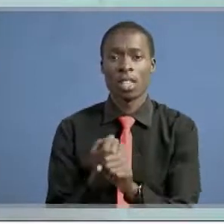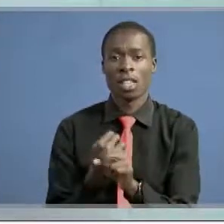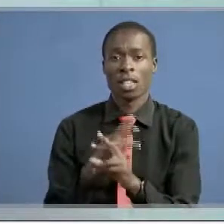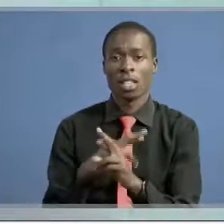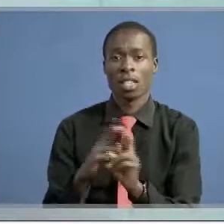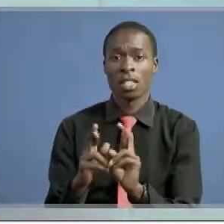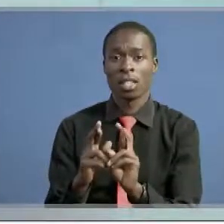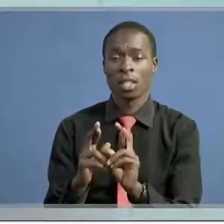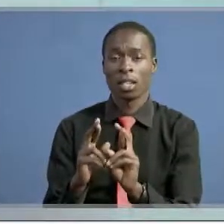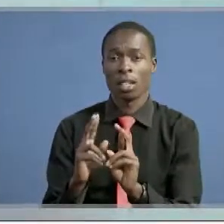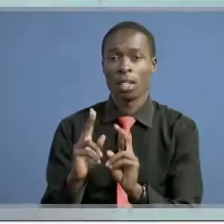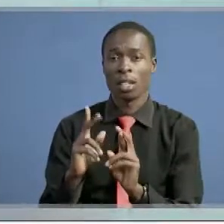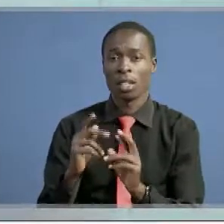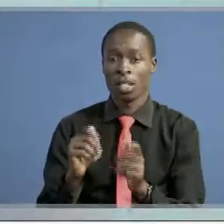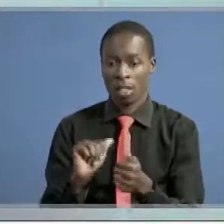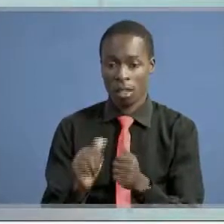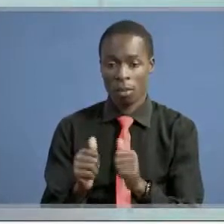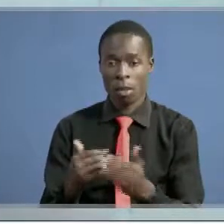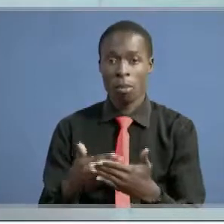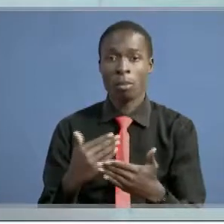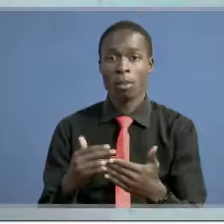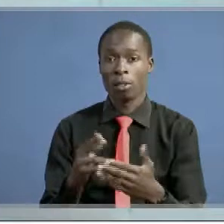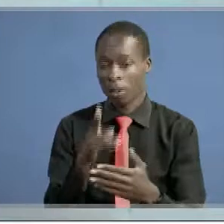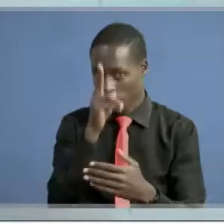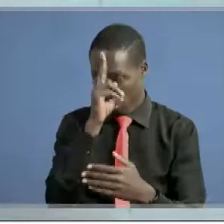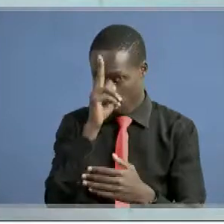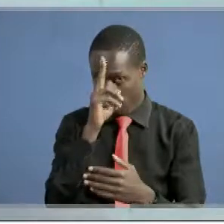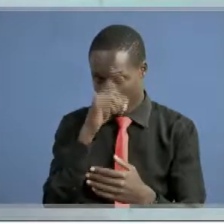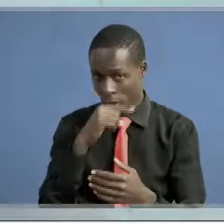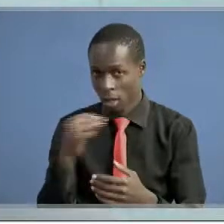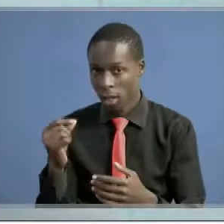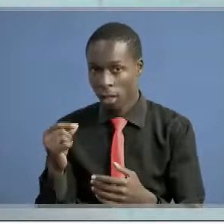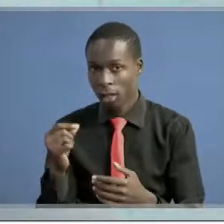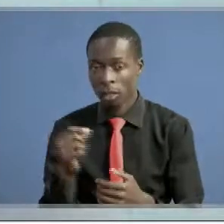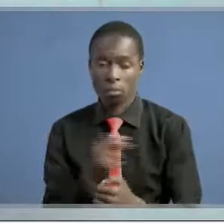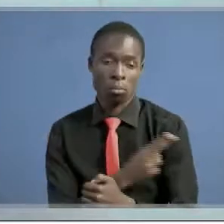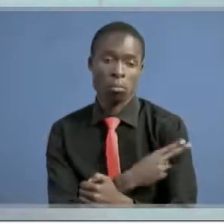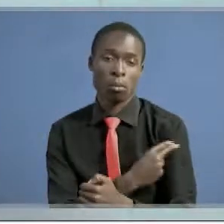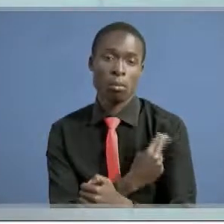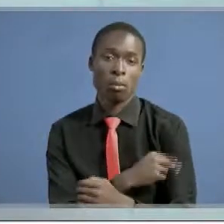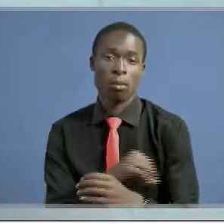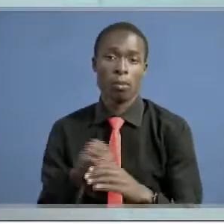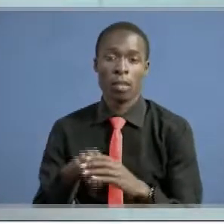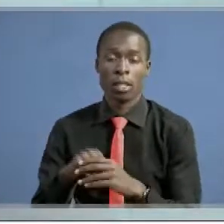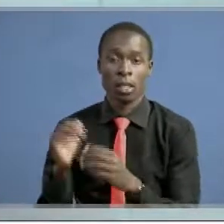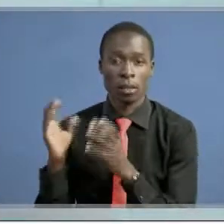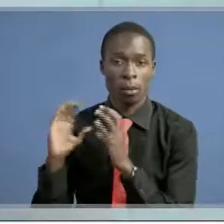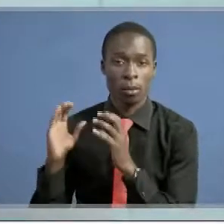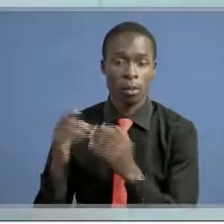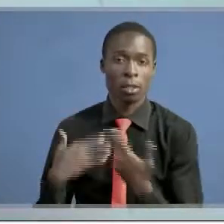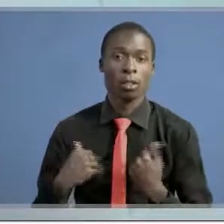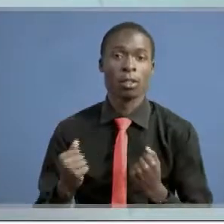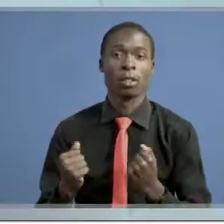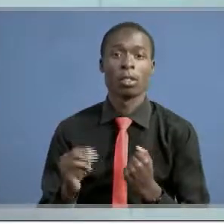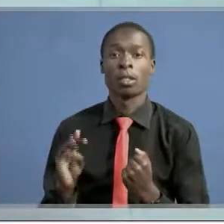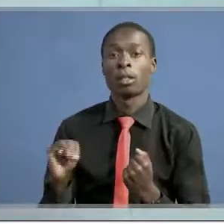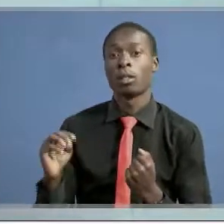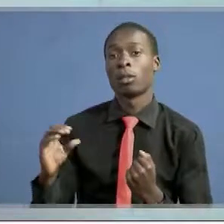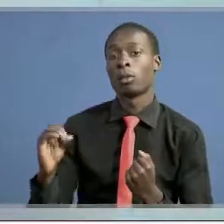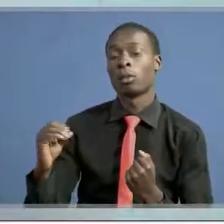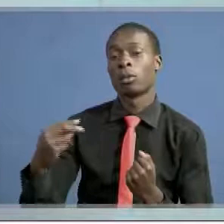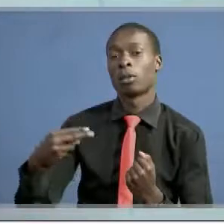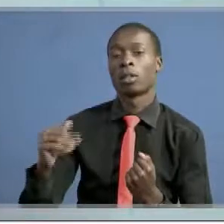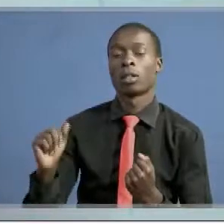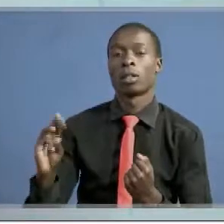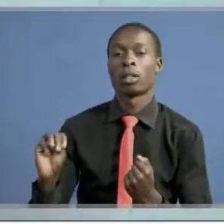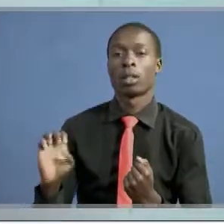pilot trainee, before the police and rushed him to Tafik Hospital in Malindi for treatment. Mohammed Karama, the